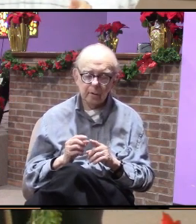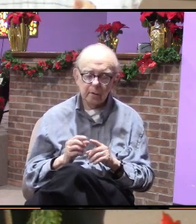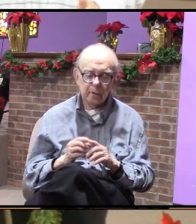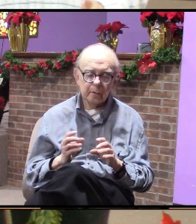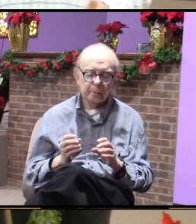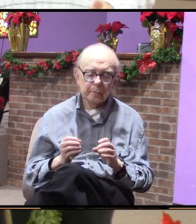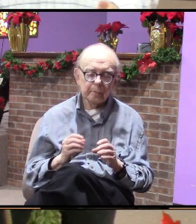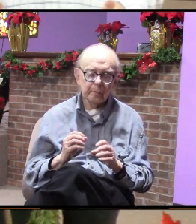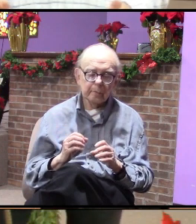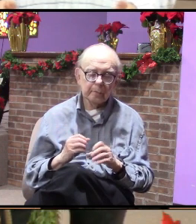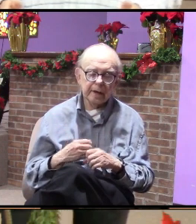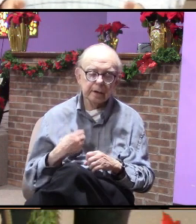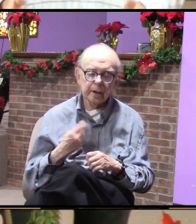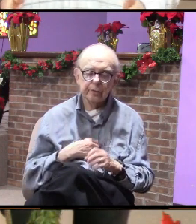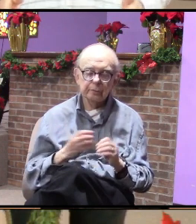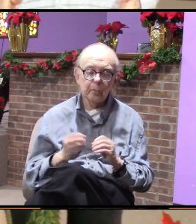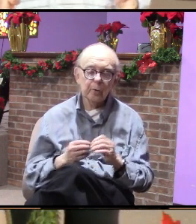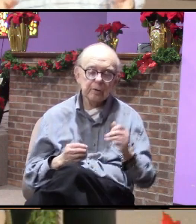stupid.